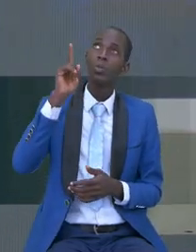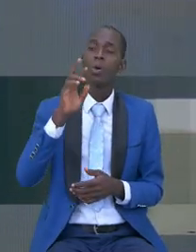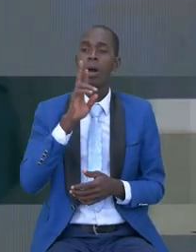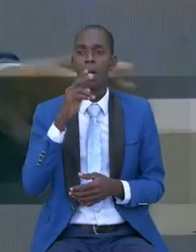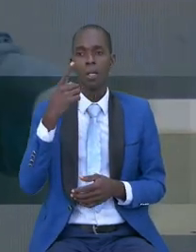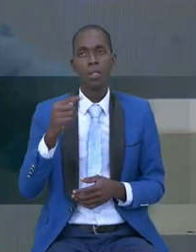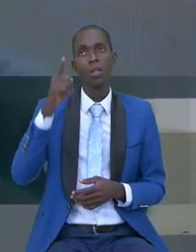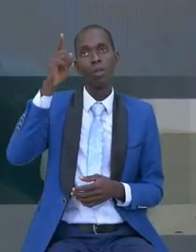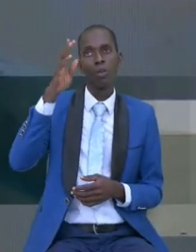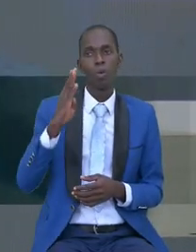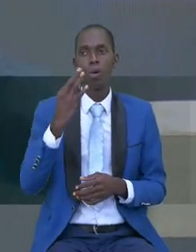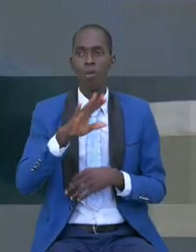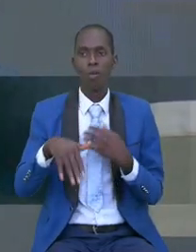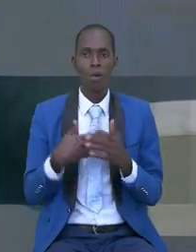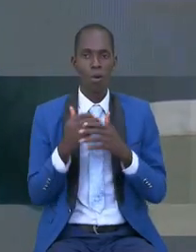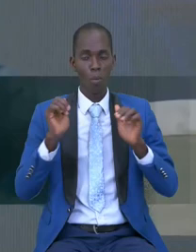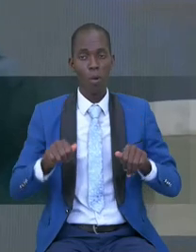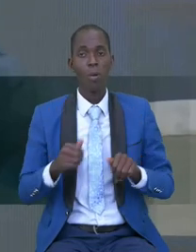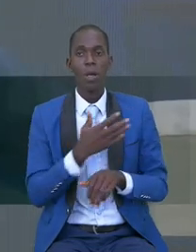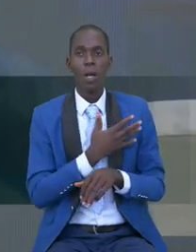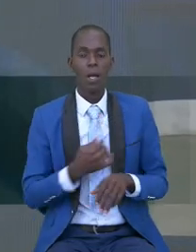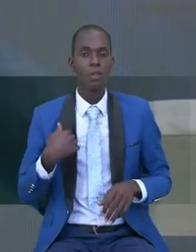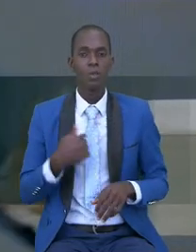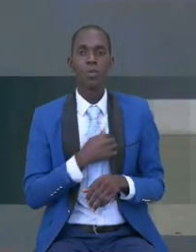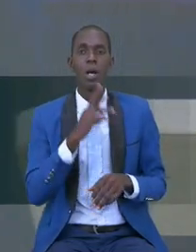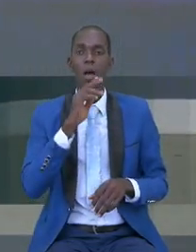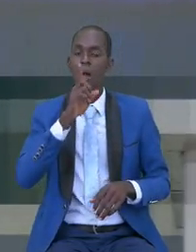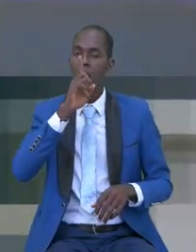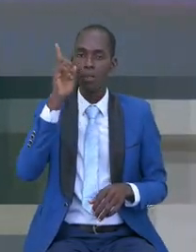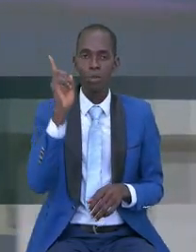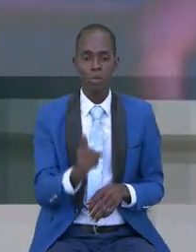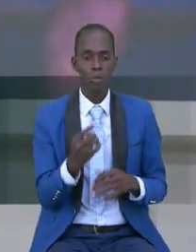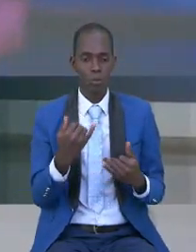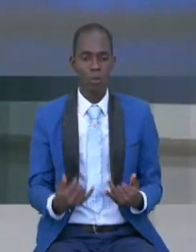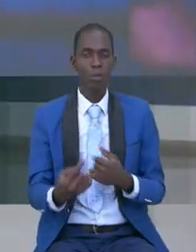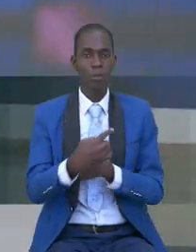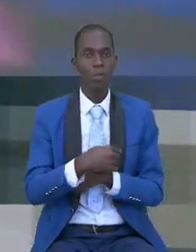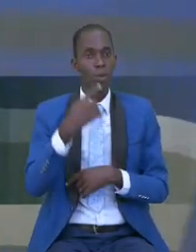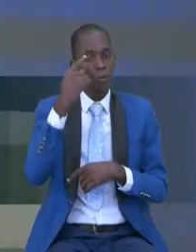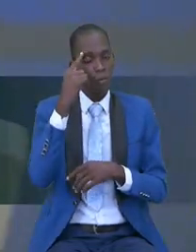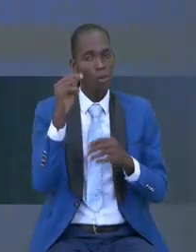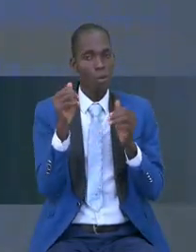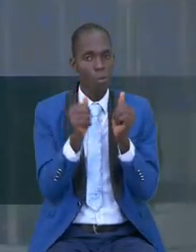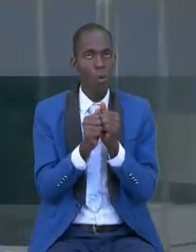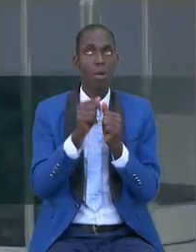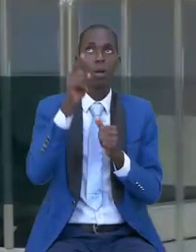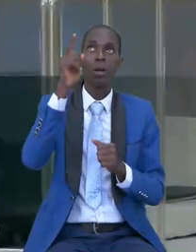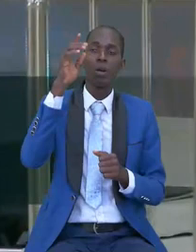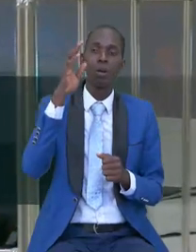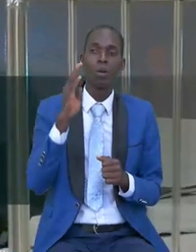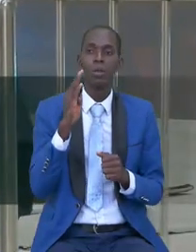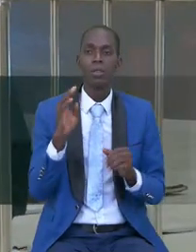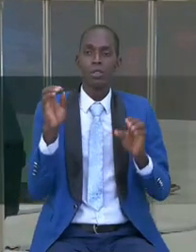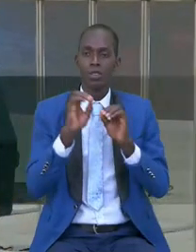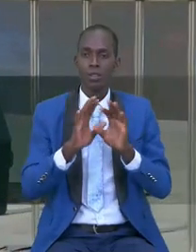all possibilities. And then we are sure today, for with God